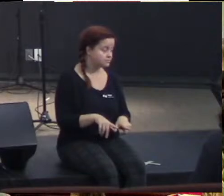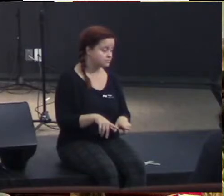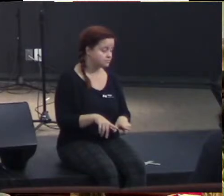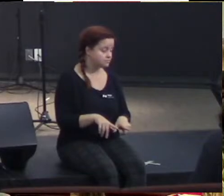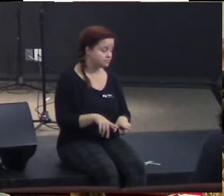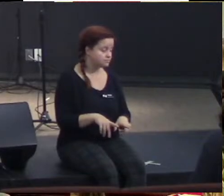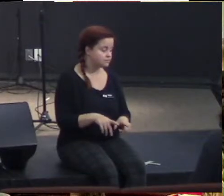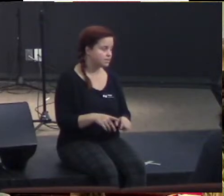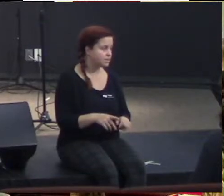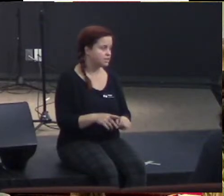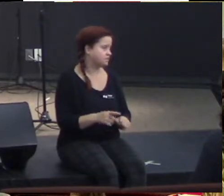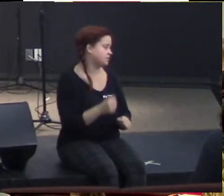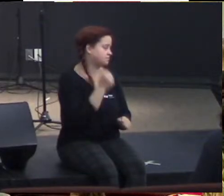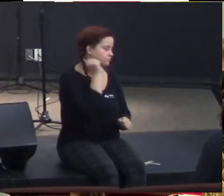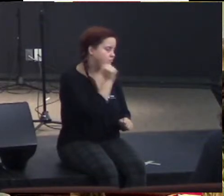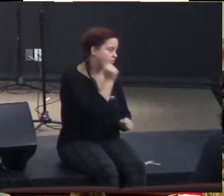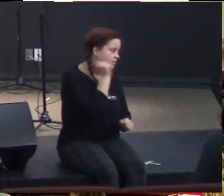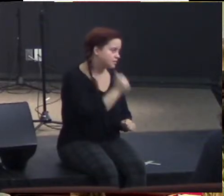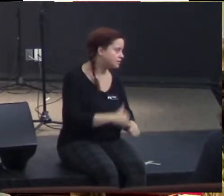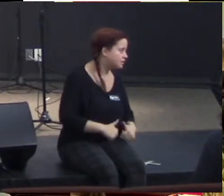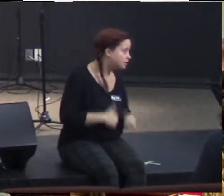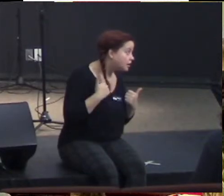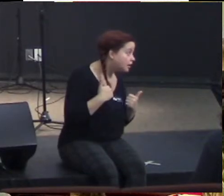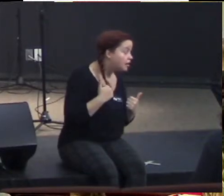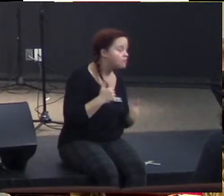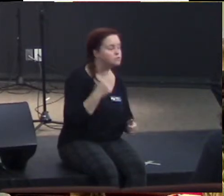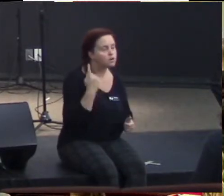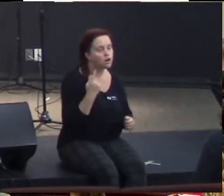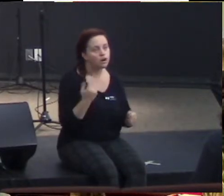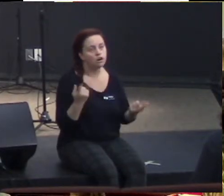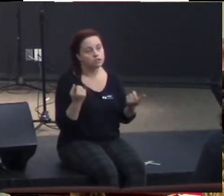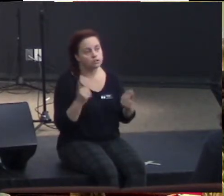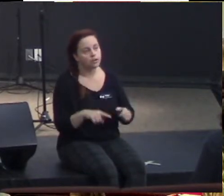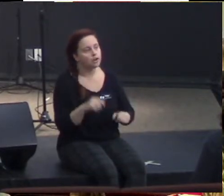in day-to-day life, but it also happens in church. That's true.